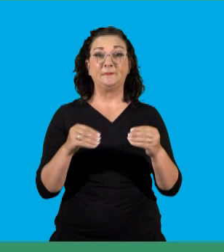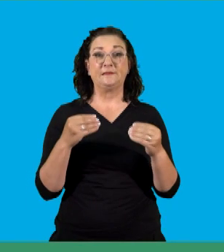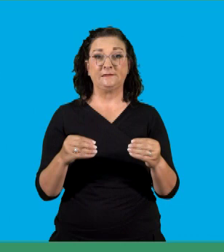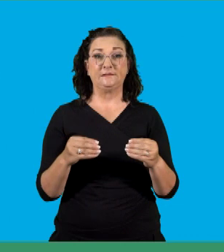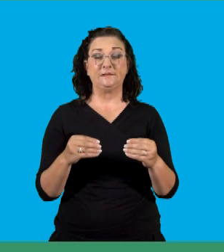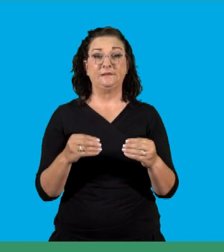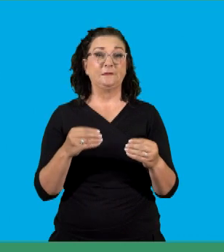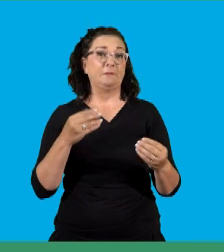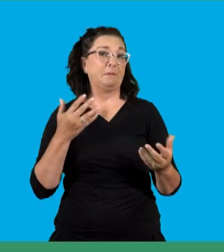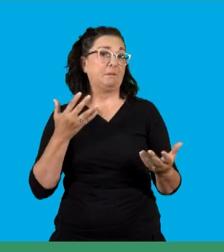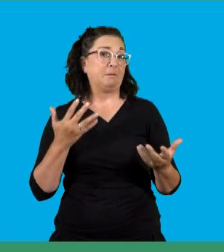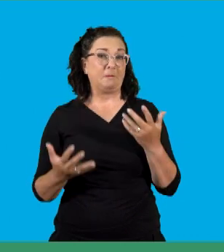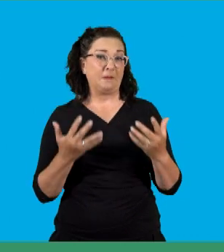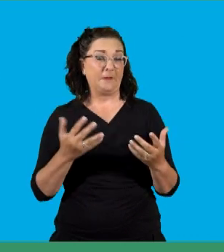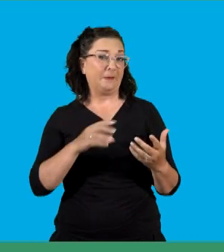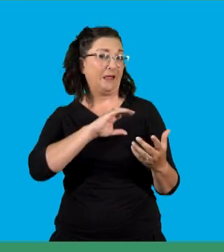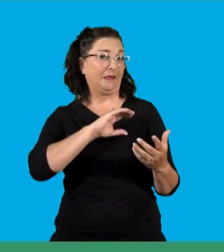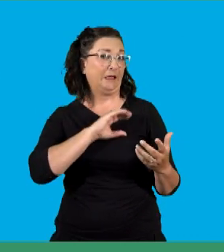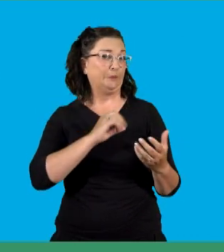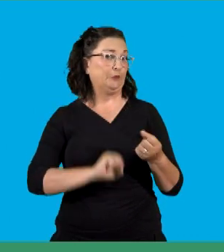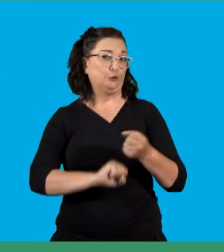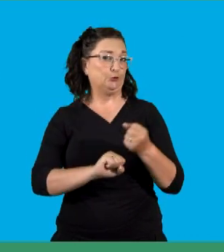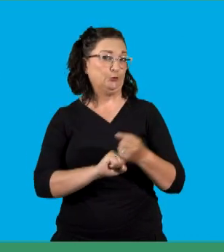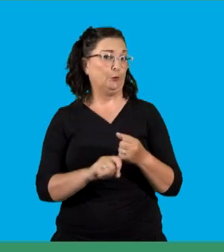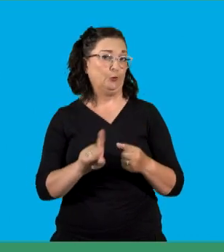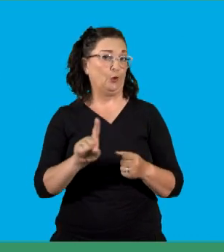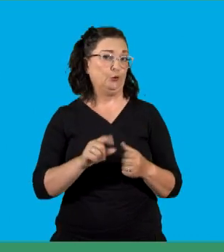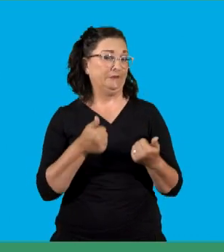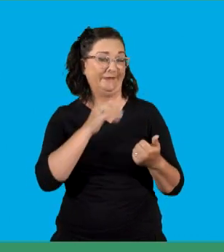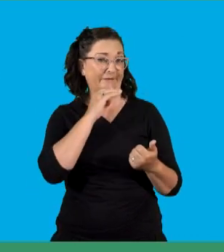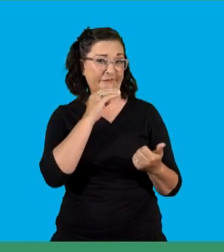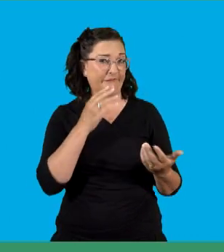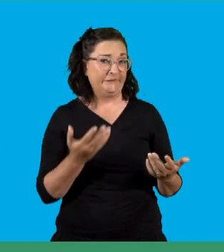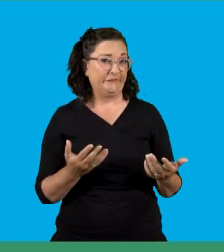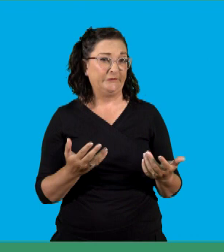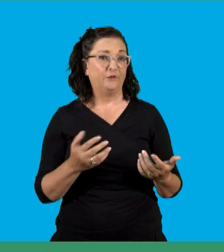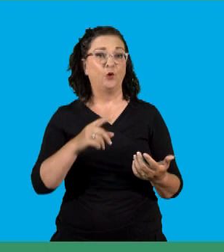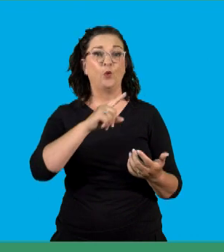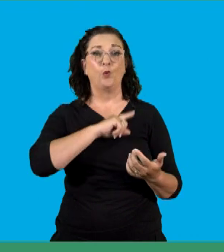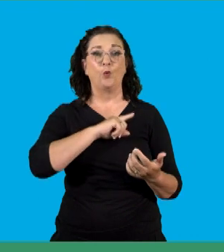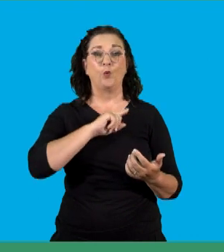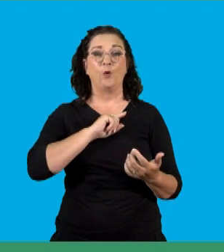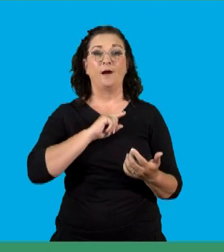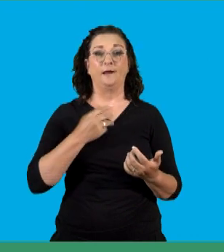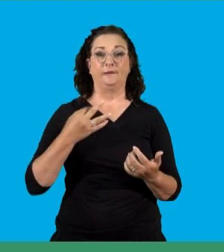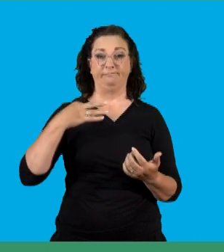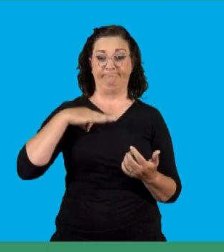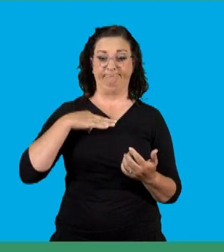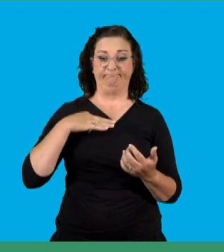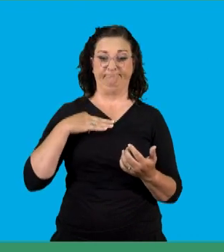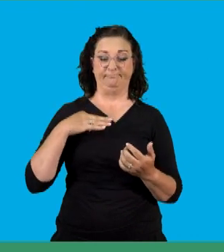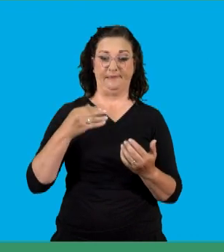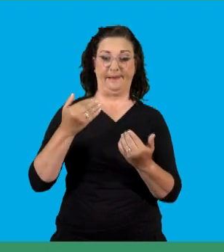Businesses may not be well supported by customers because of their limited disposable income. So